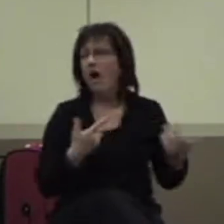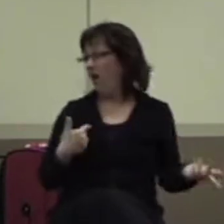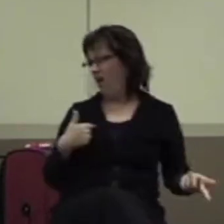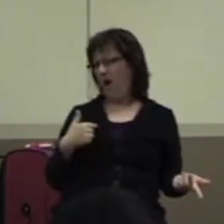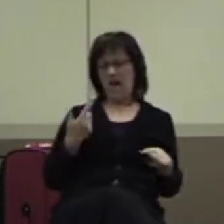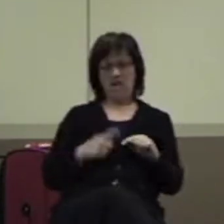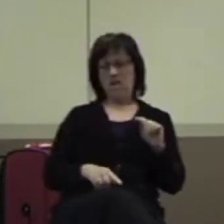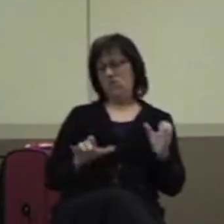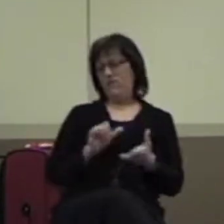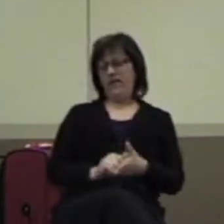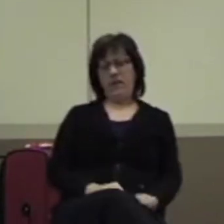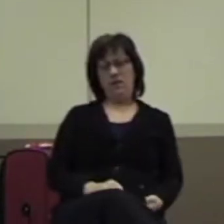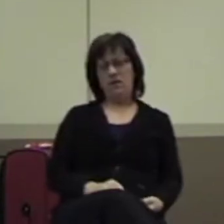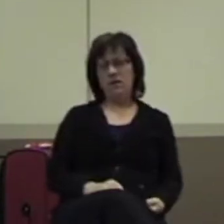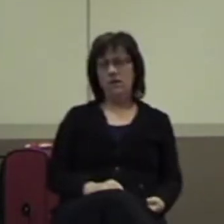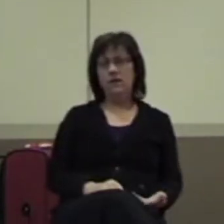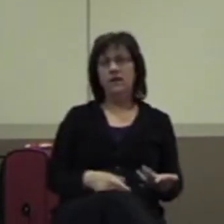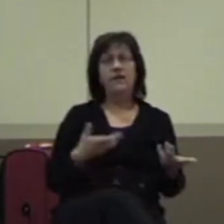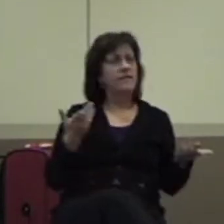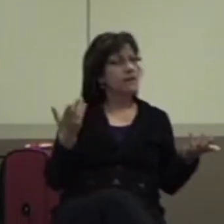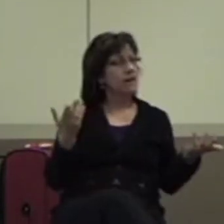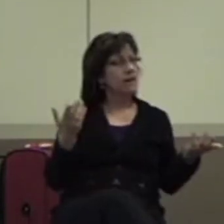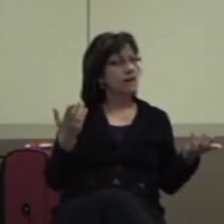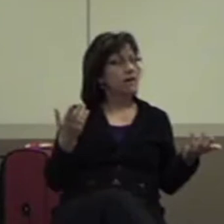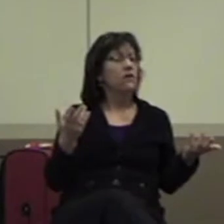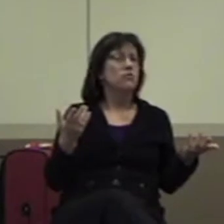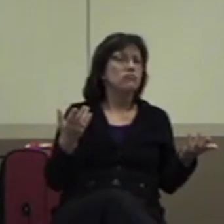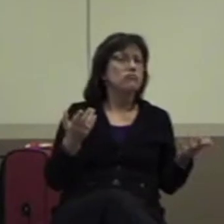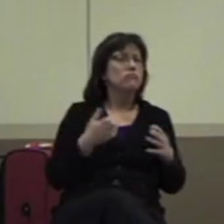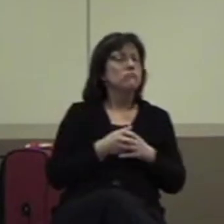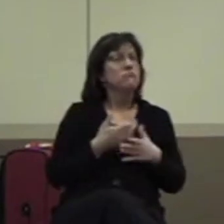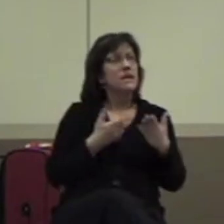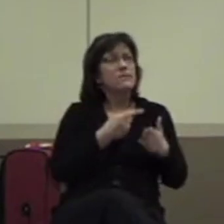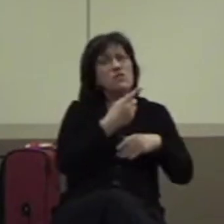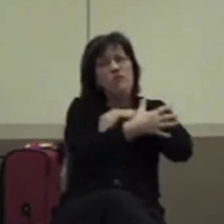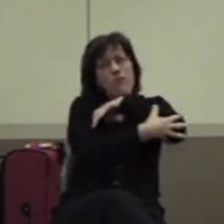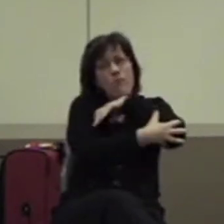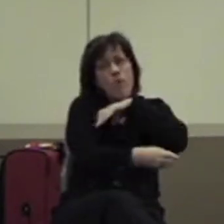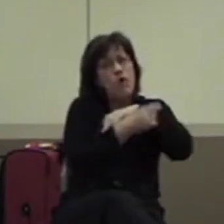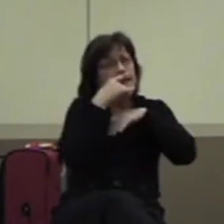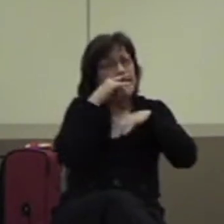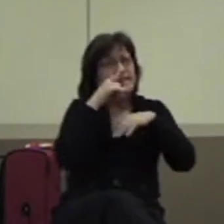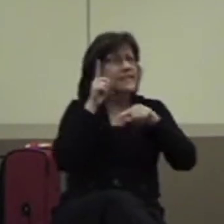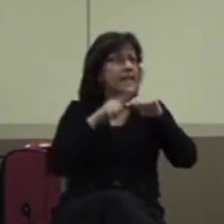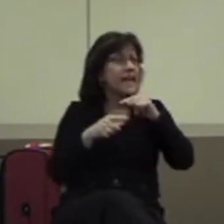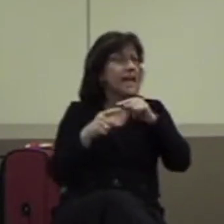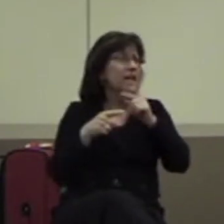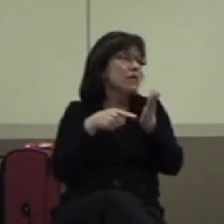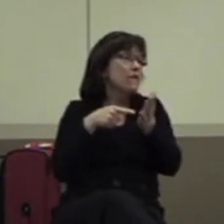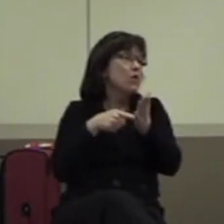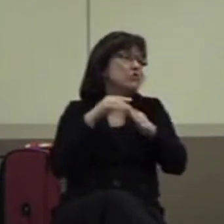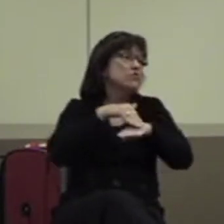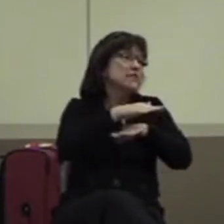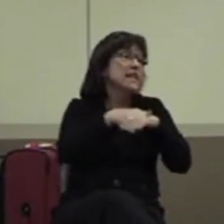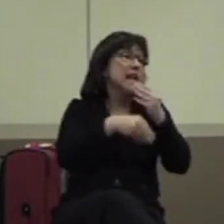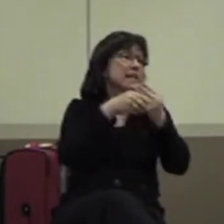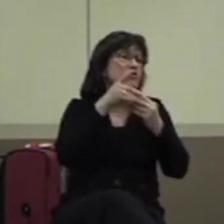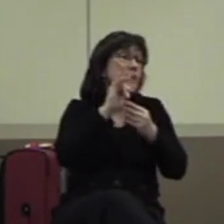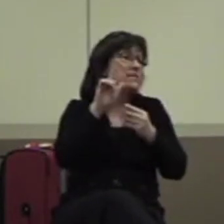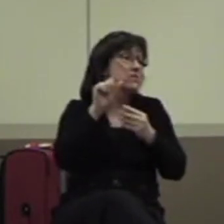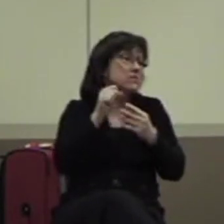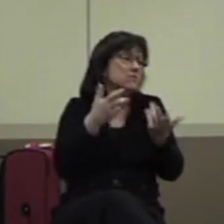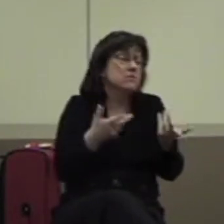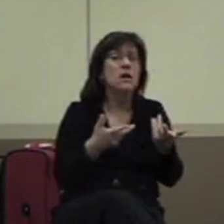goes, "I can't do that." And I thought, well, maybe she has really poor kids and, they wouldn't be able to afford to send in